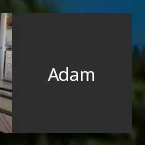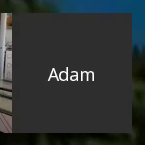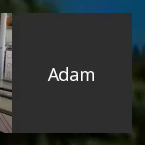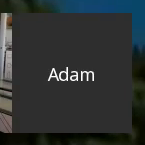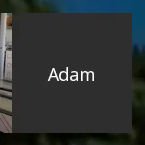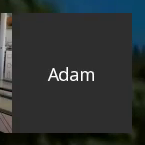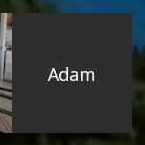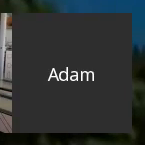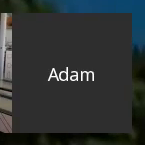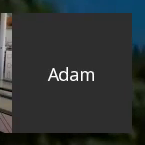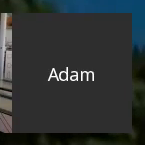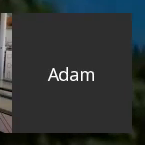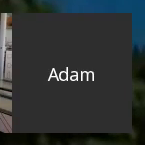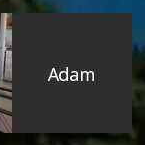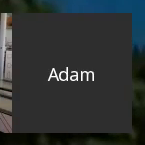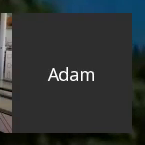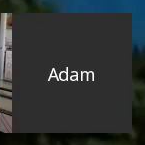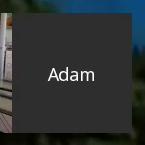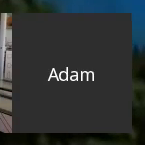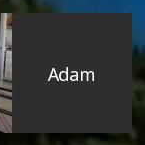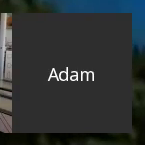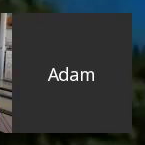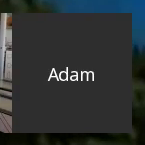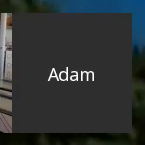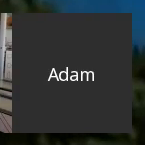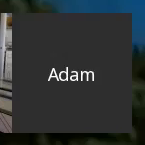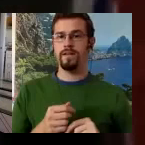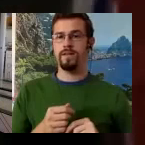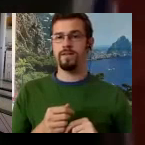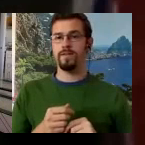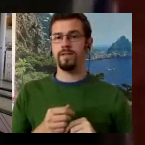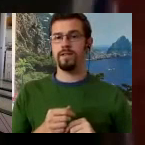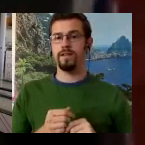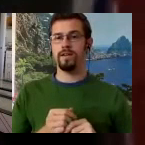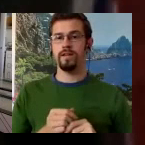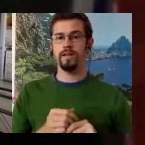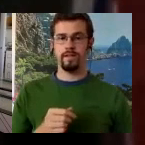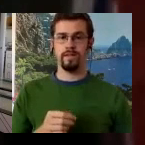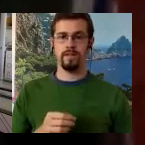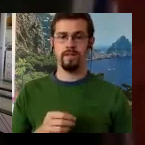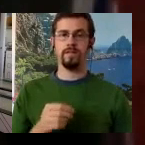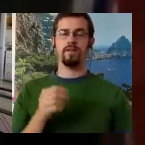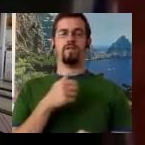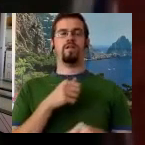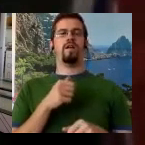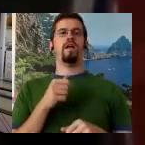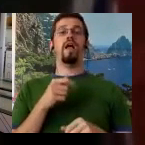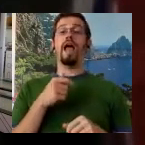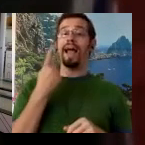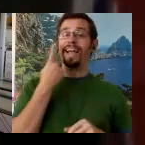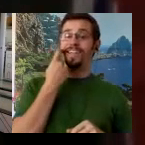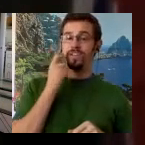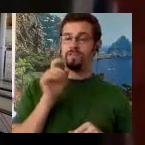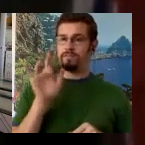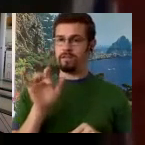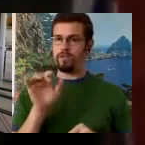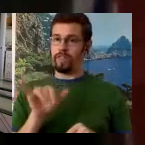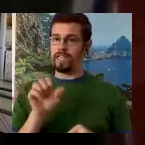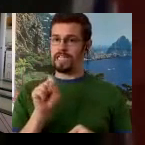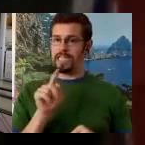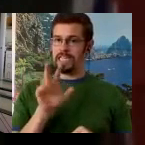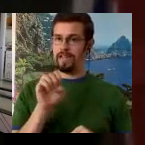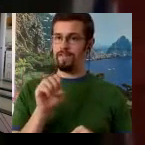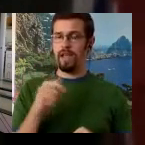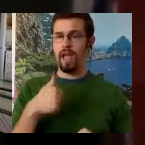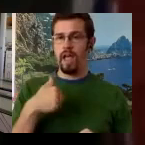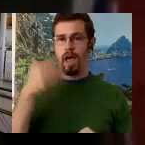just clicked on the question. Oh, sorry, Adam. Let me go back to Steve for a minute. I think the questions would be for Steve, wouldn't it? I just don't know where